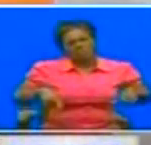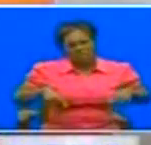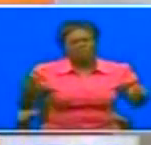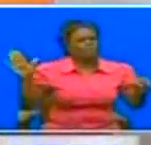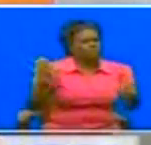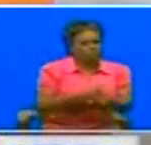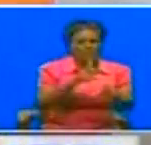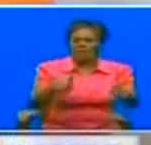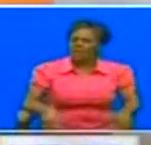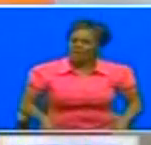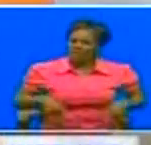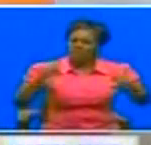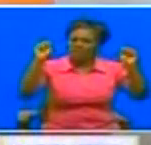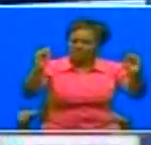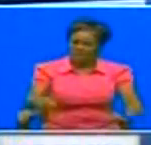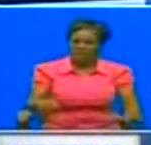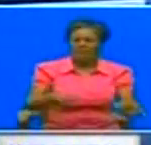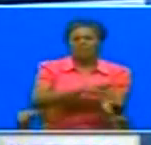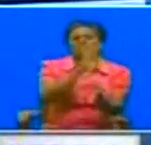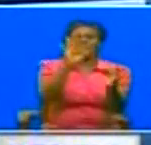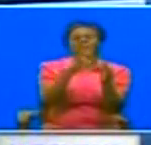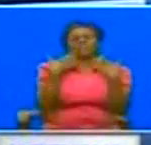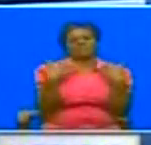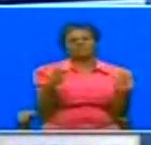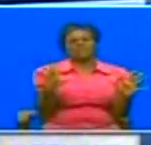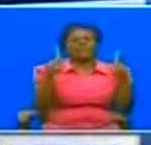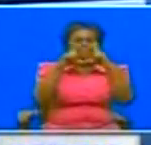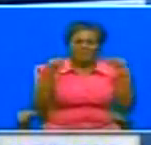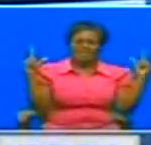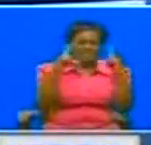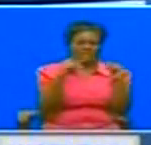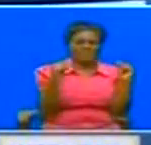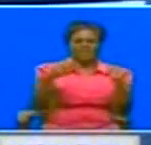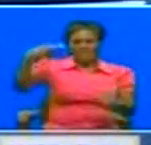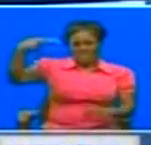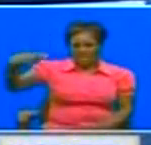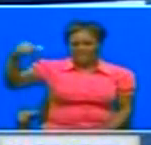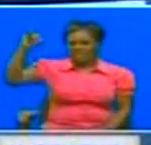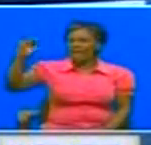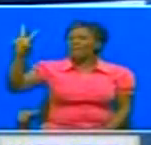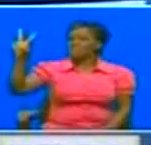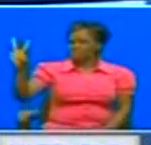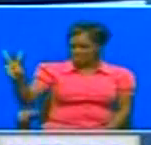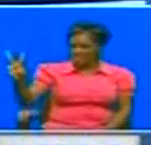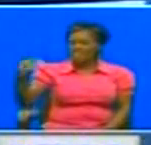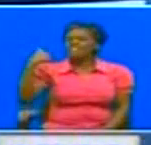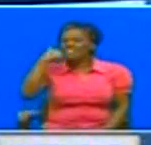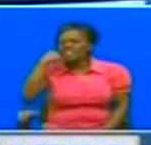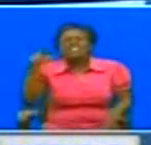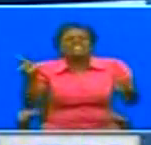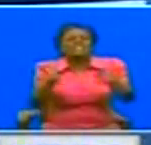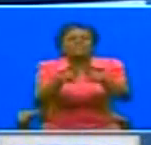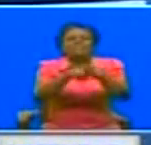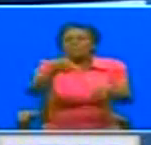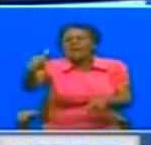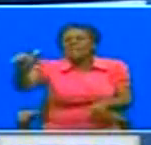life. All right, that's a perfect way to end it, a perfect message to end with, that HIV actually is a disease like any